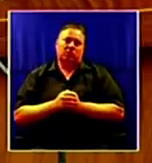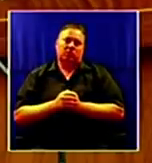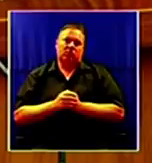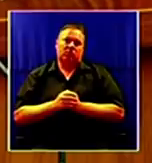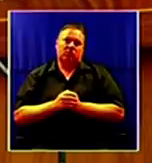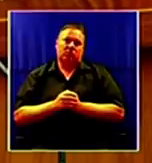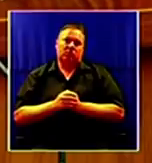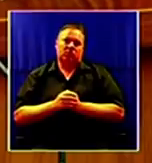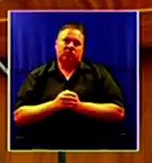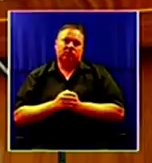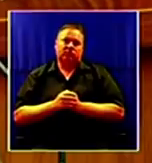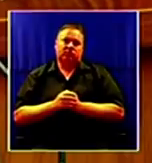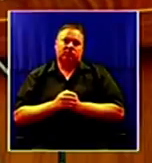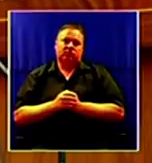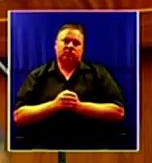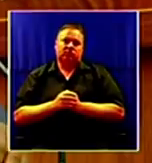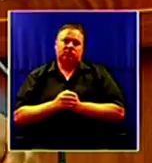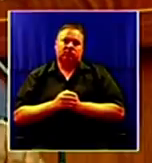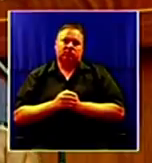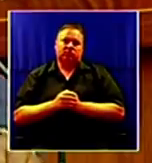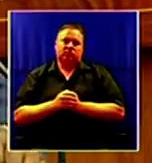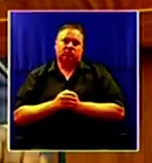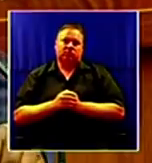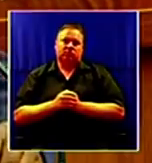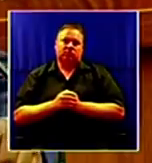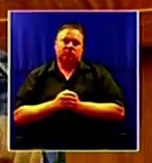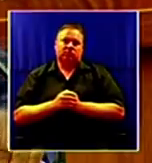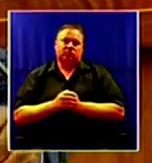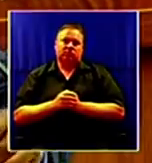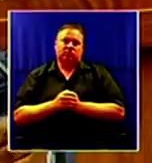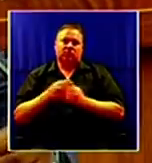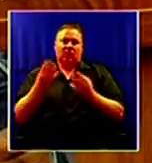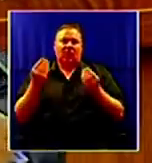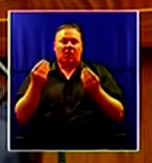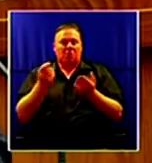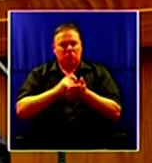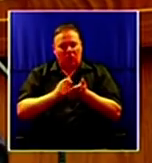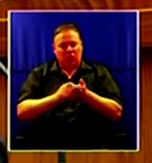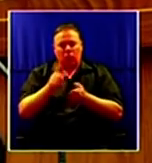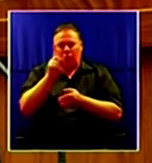When we were writing these numbers, Mr. President, 1.52 trillion, I was tempted